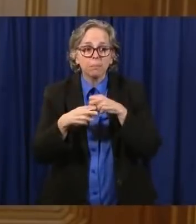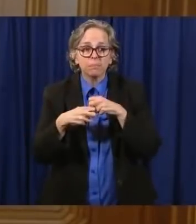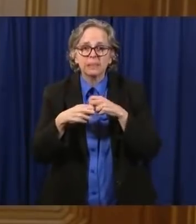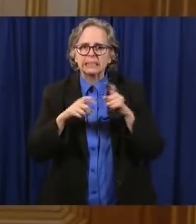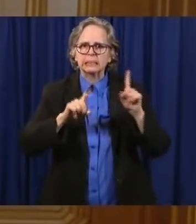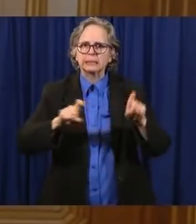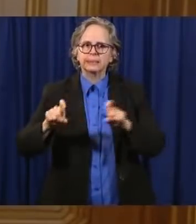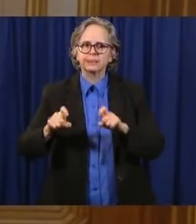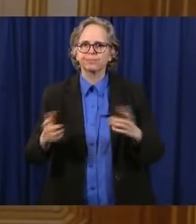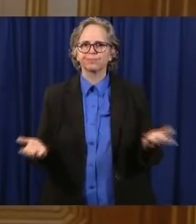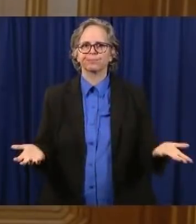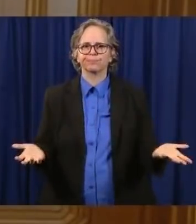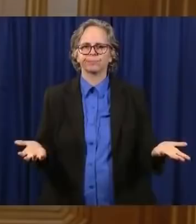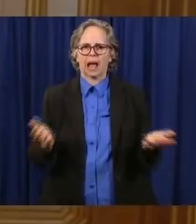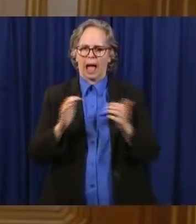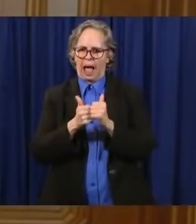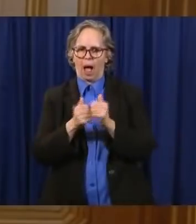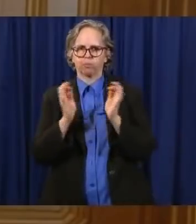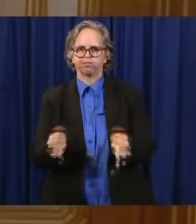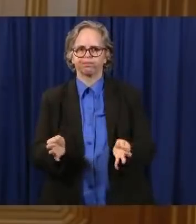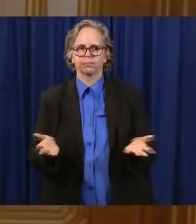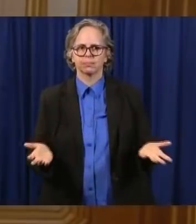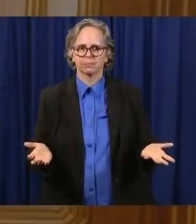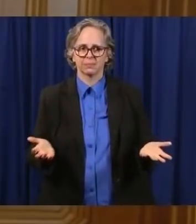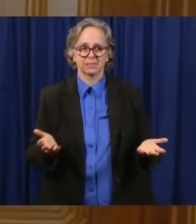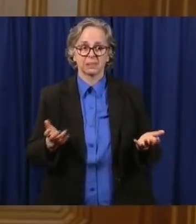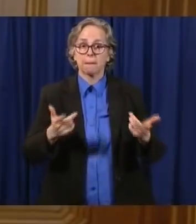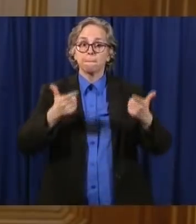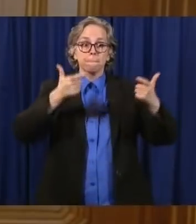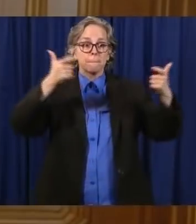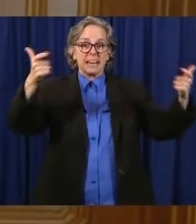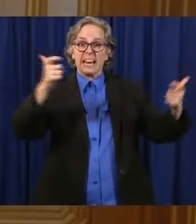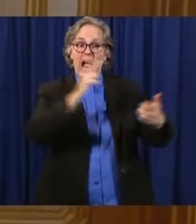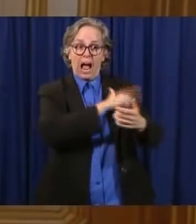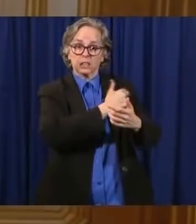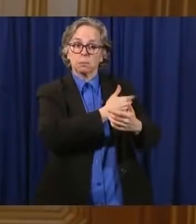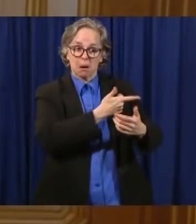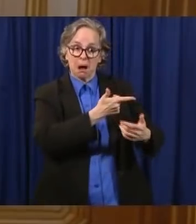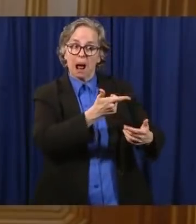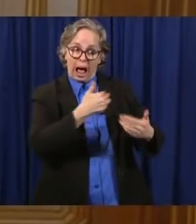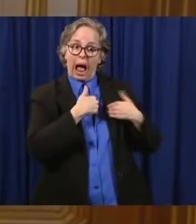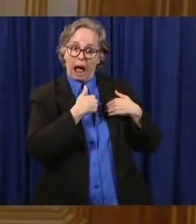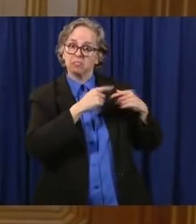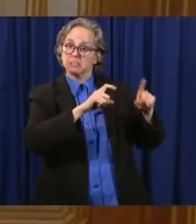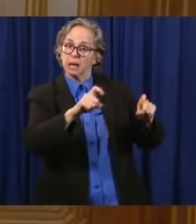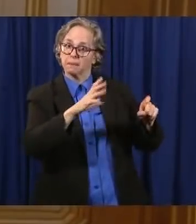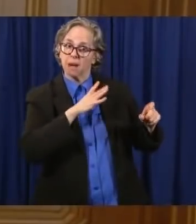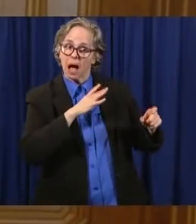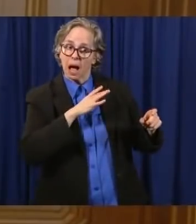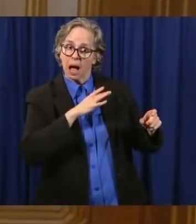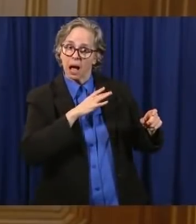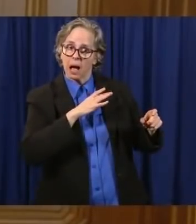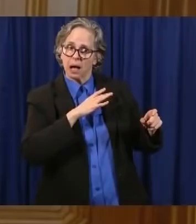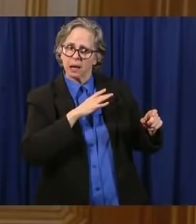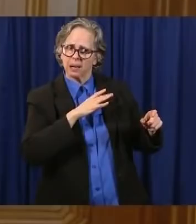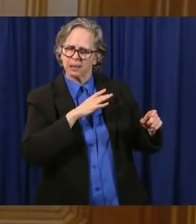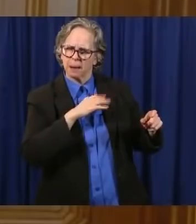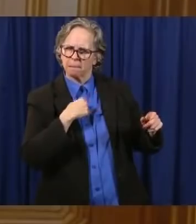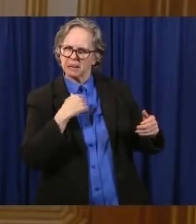You know, some of our major hospitals have testing. My guess is that skews the